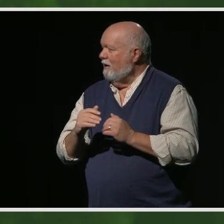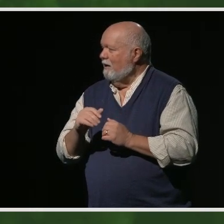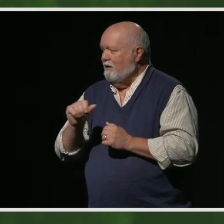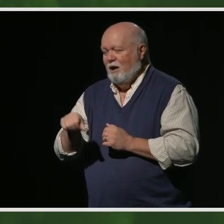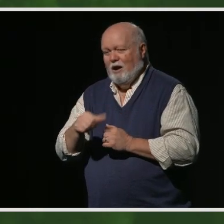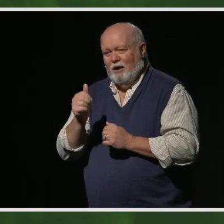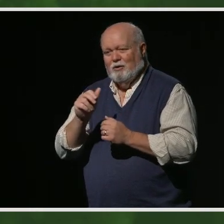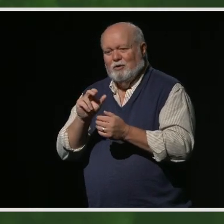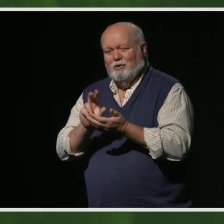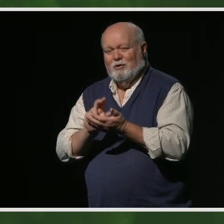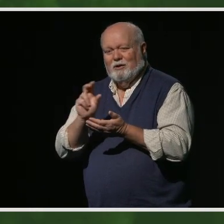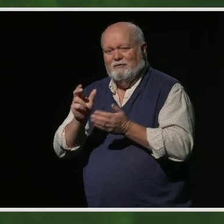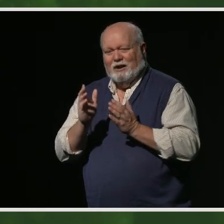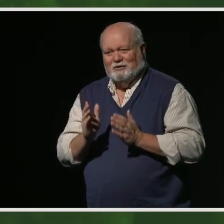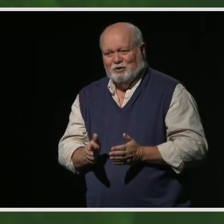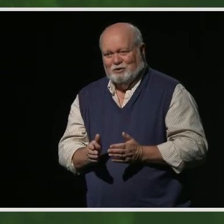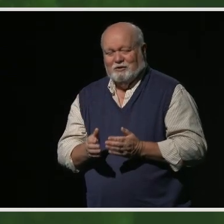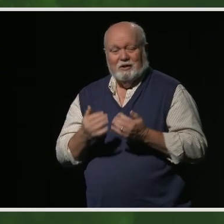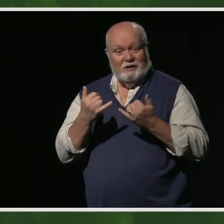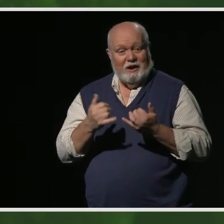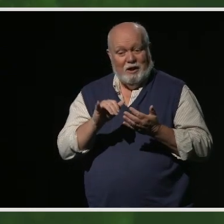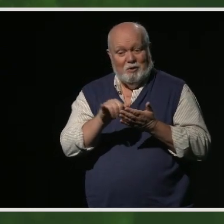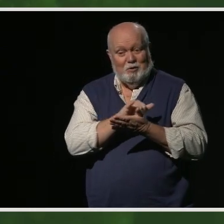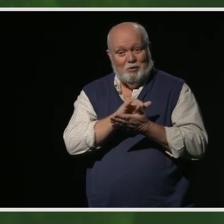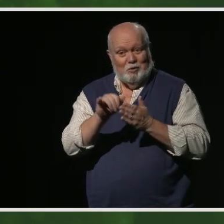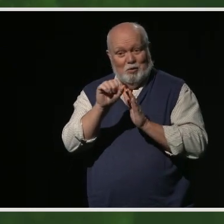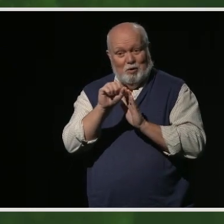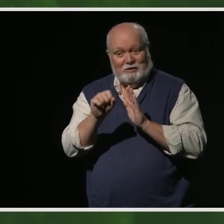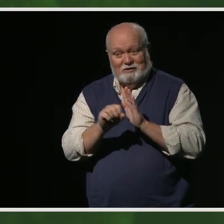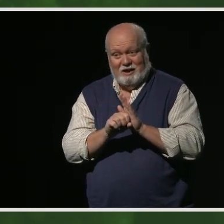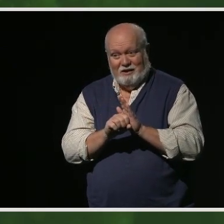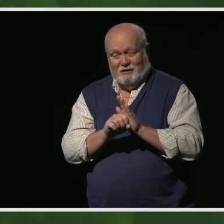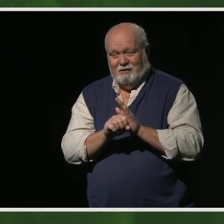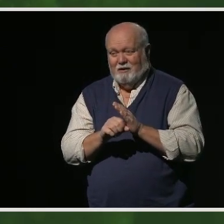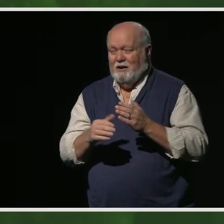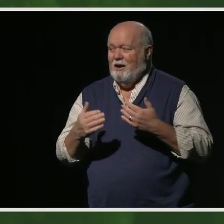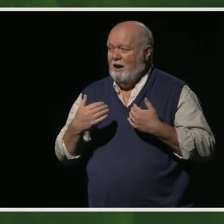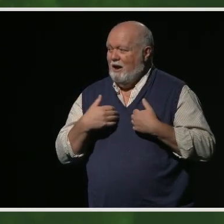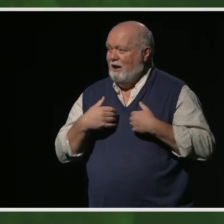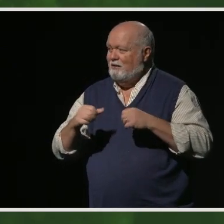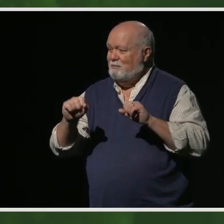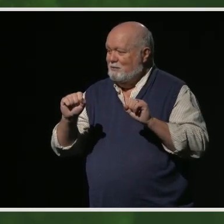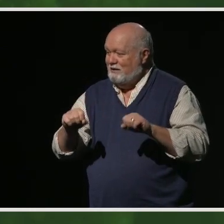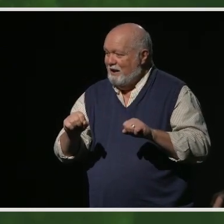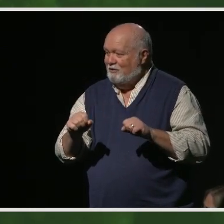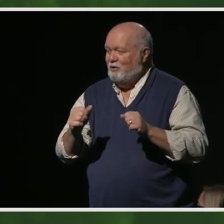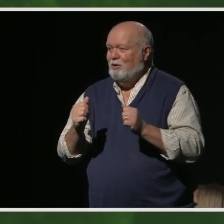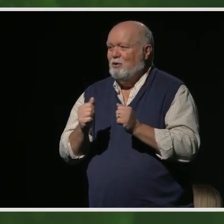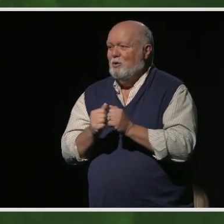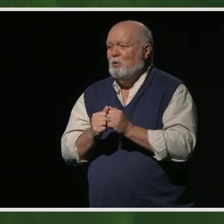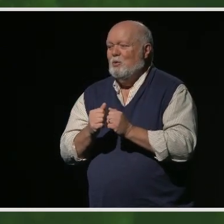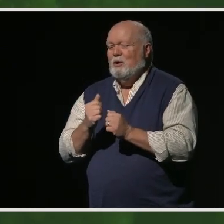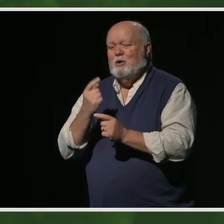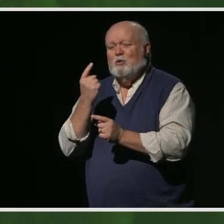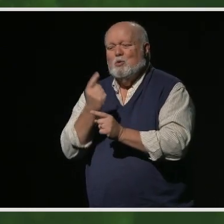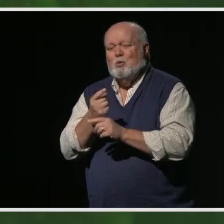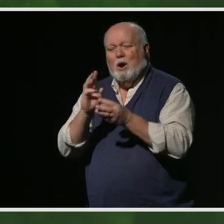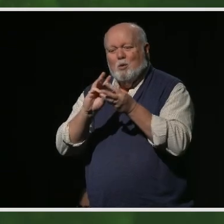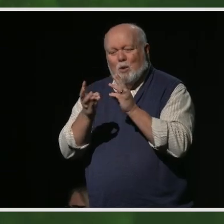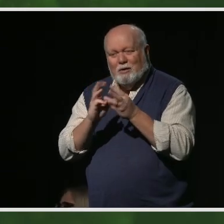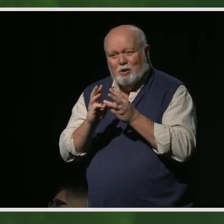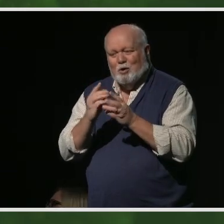Now, New York State has the potential, with the right weather and soil